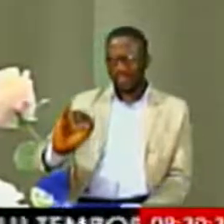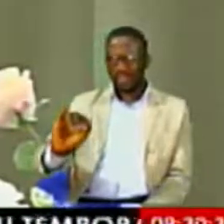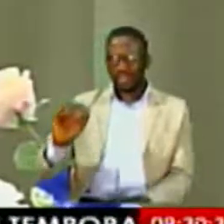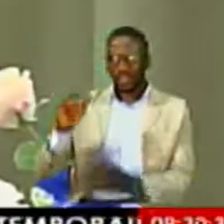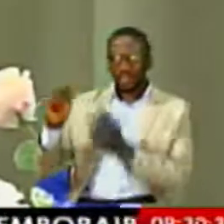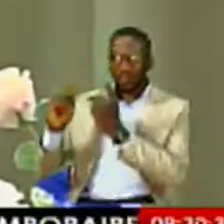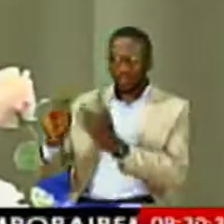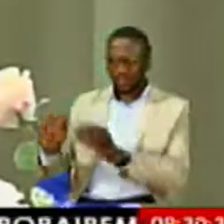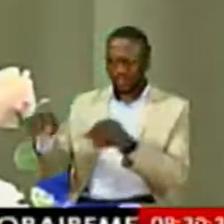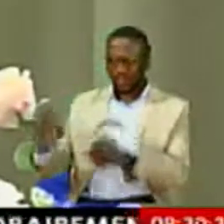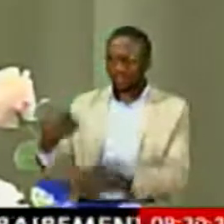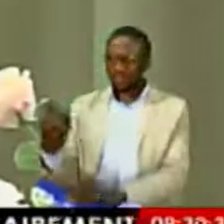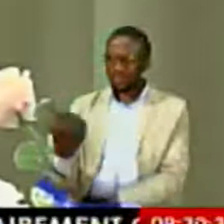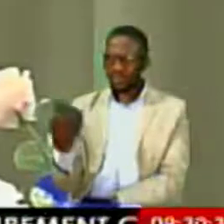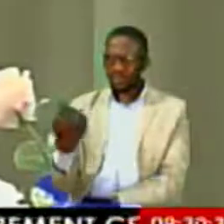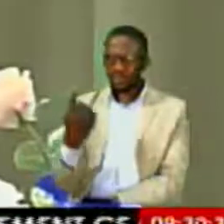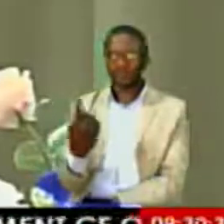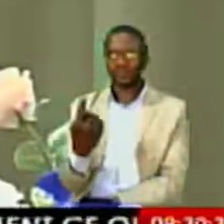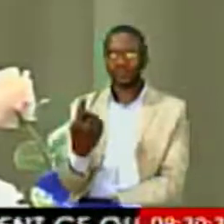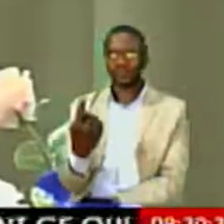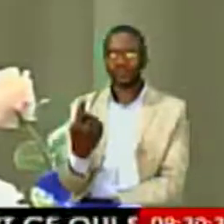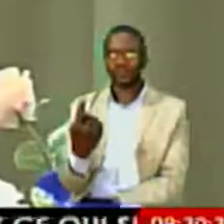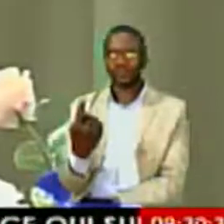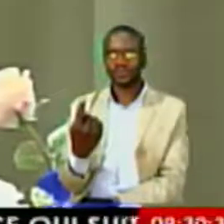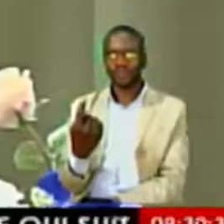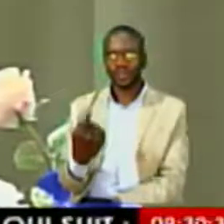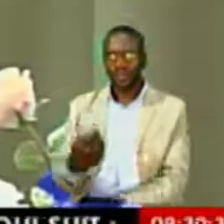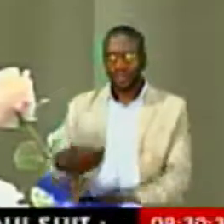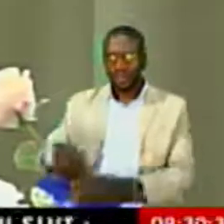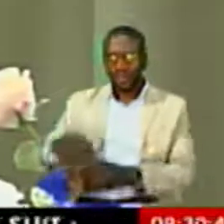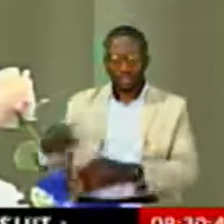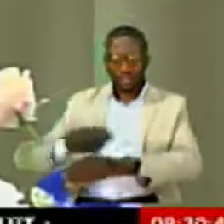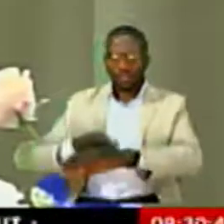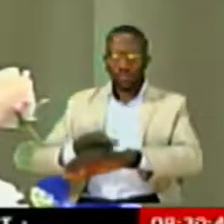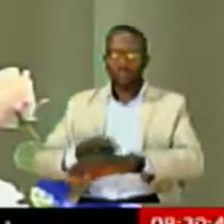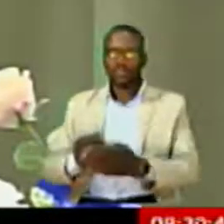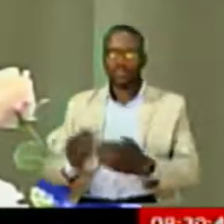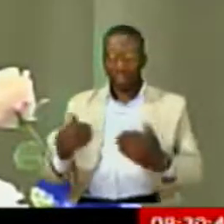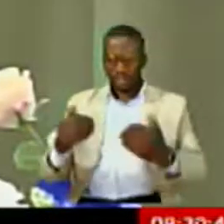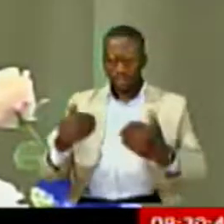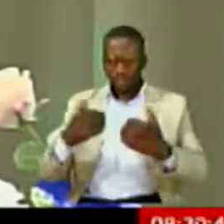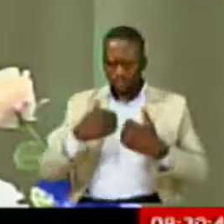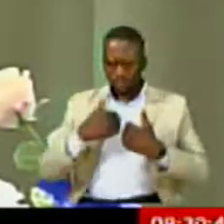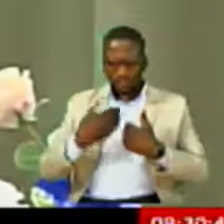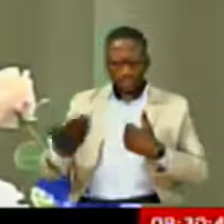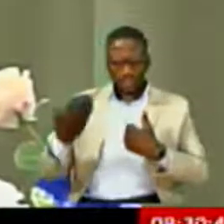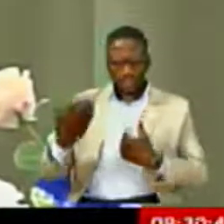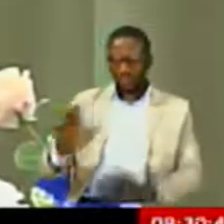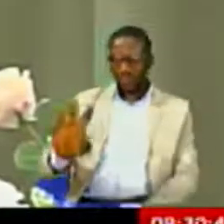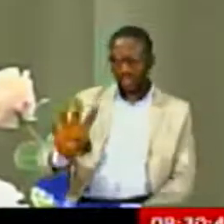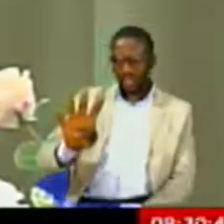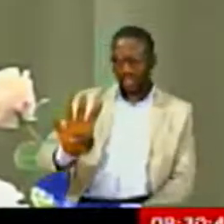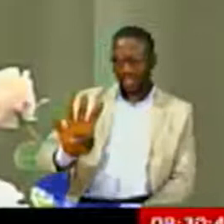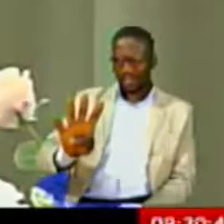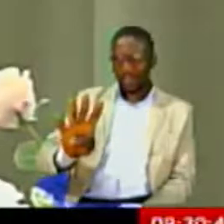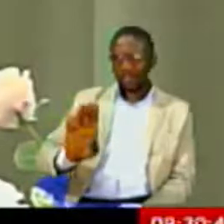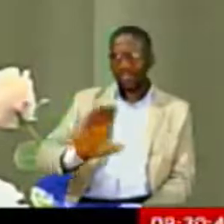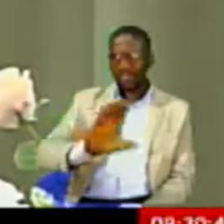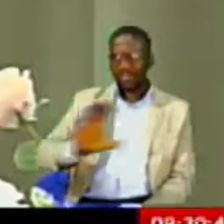the true servant of God. À ce temps-là, ils avaient 450 prophètes. In that time, they